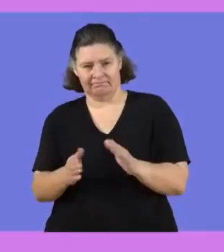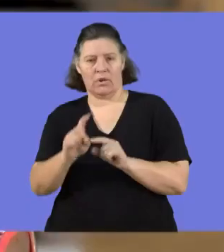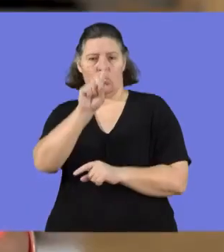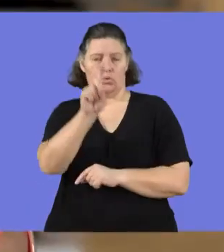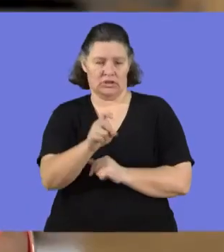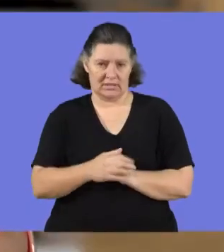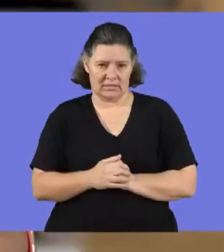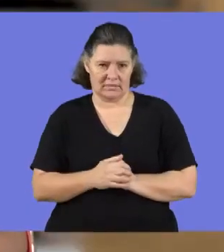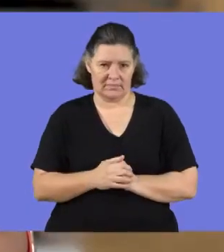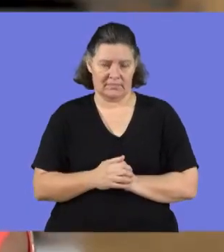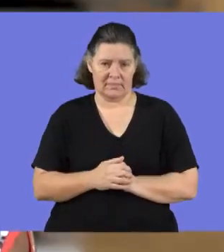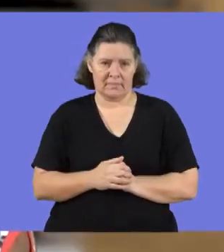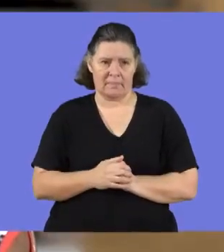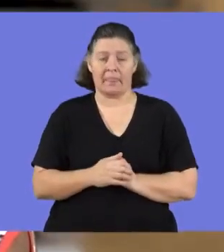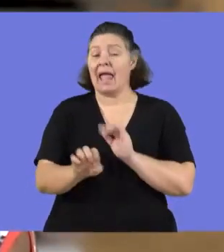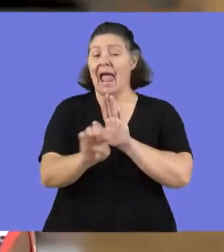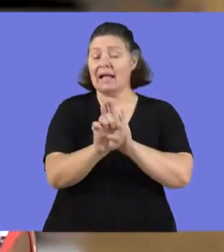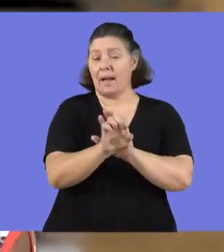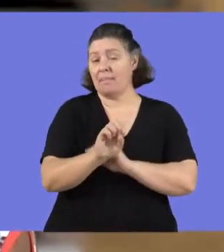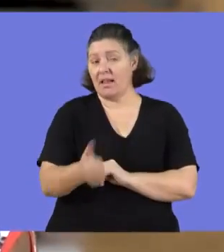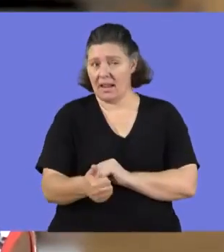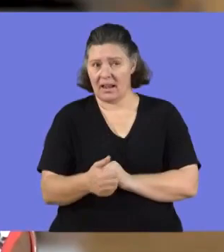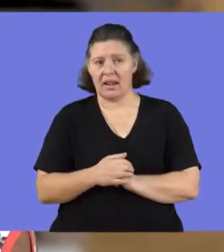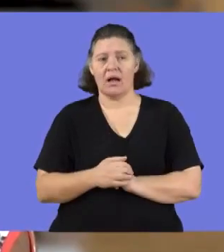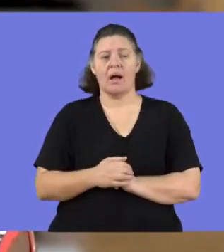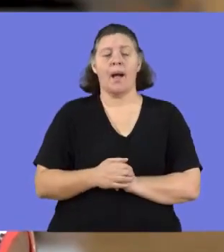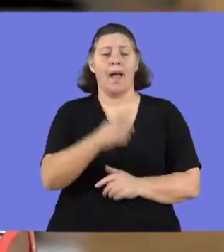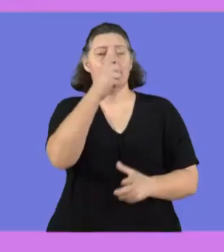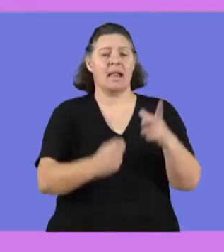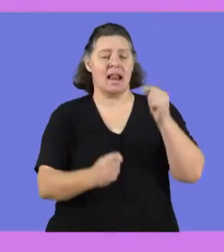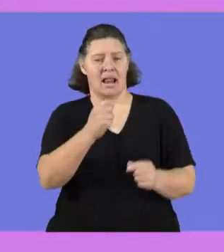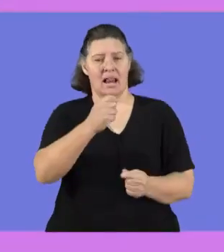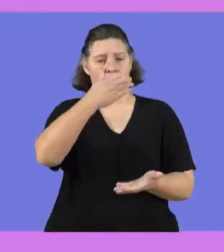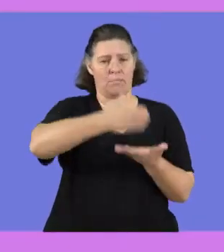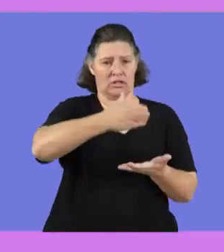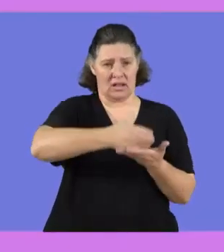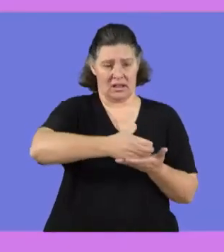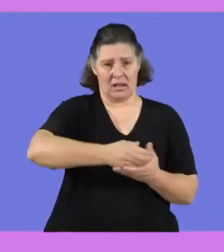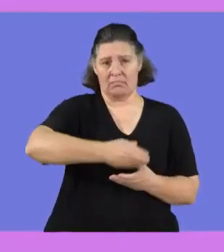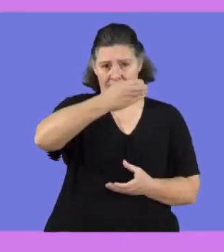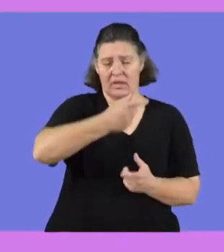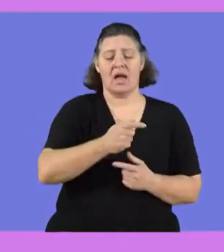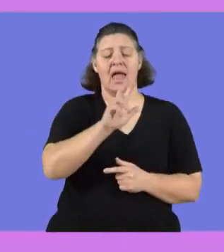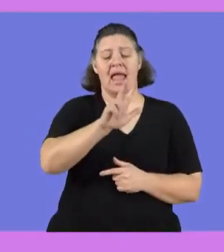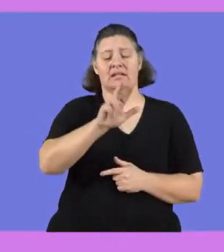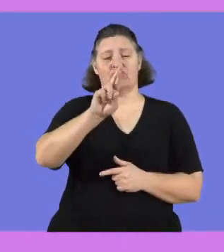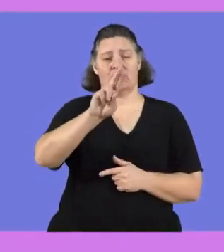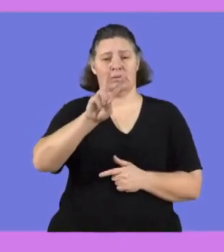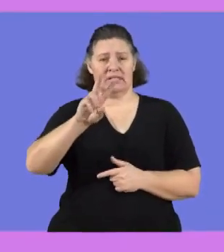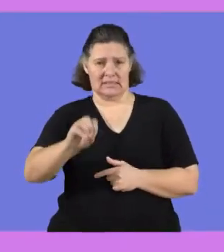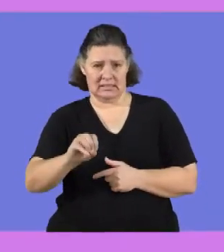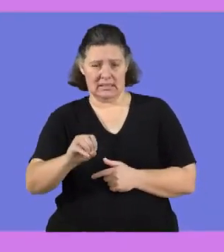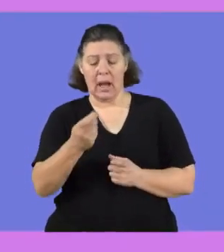that. Okay, let us move to the next question. The next example, if a bottle of milk